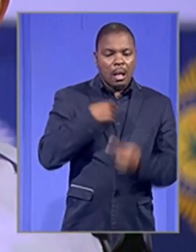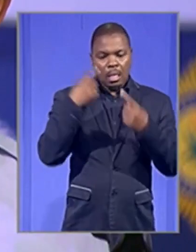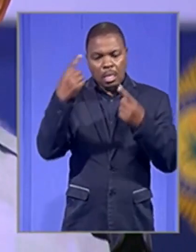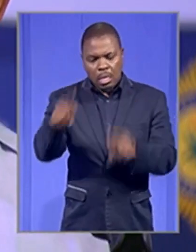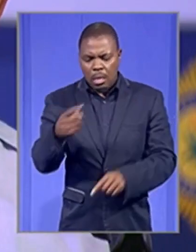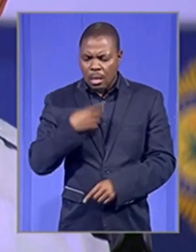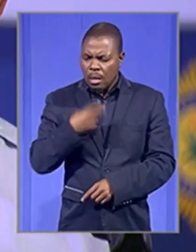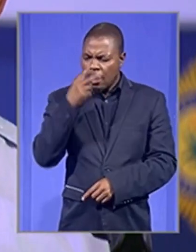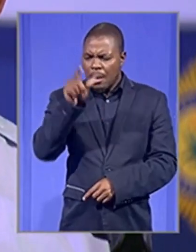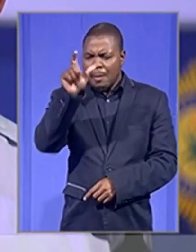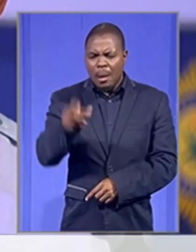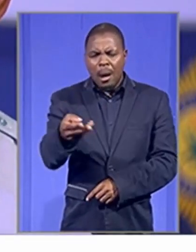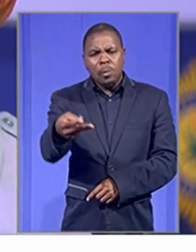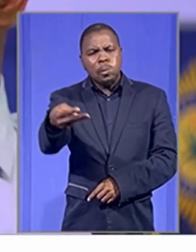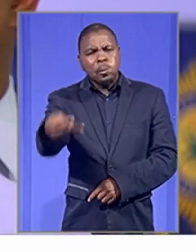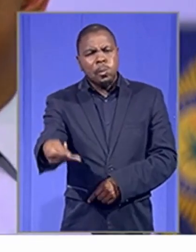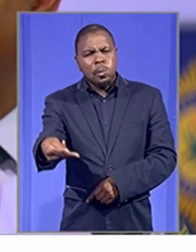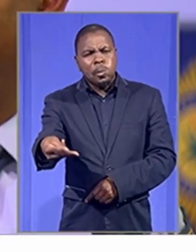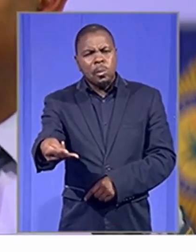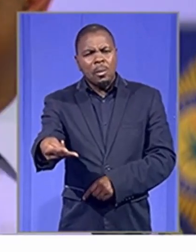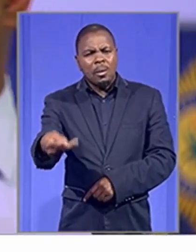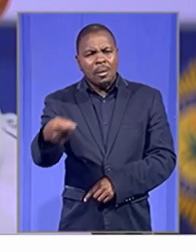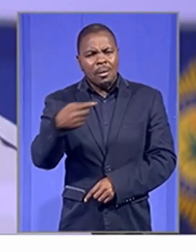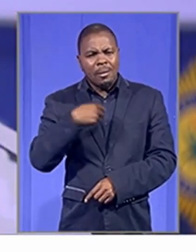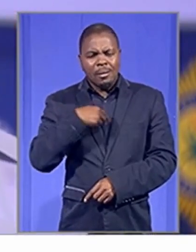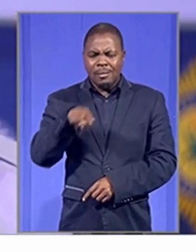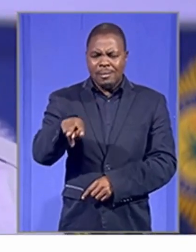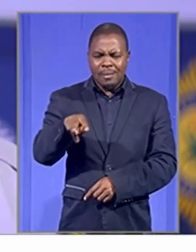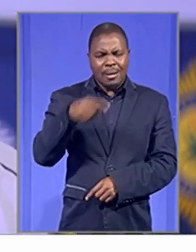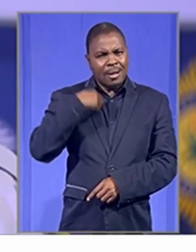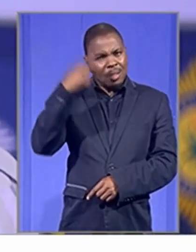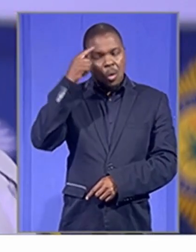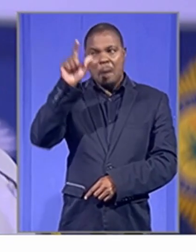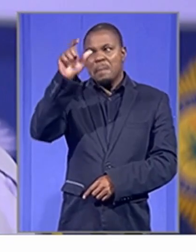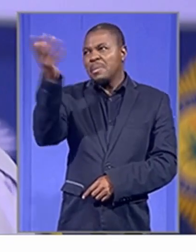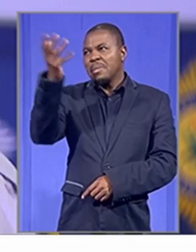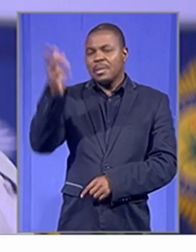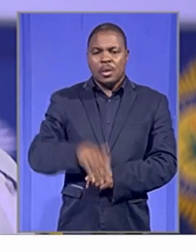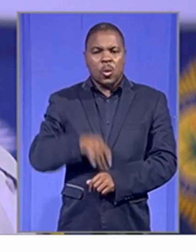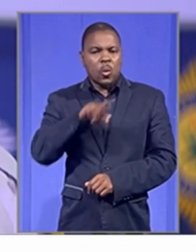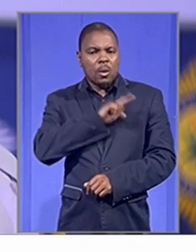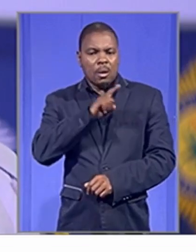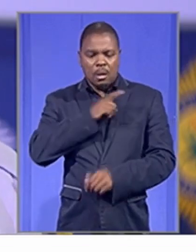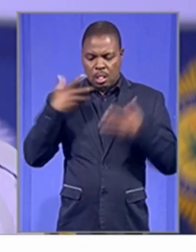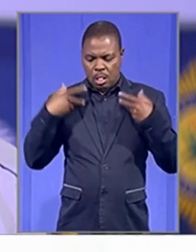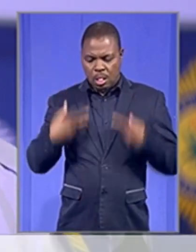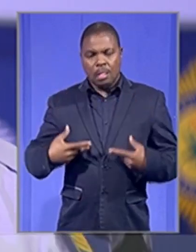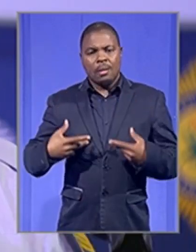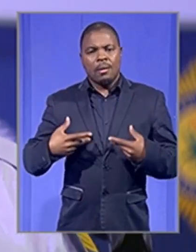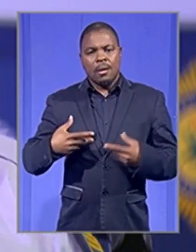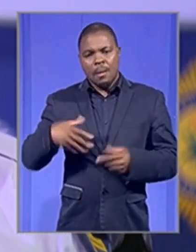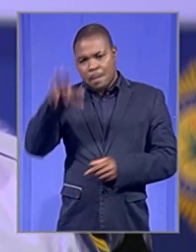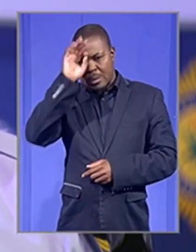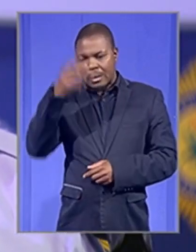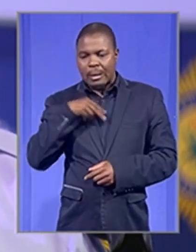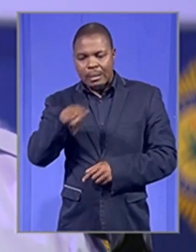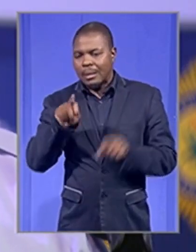was lying on the street. I thought maybe it's one of the member of the public because the uniform you cannot see it from the member.